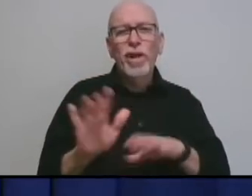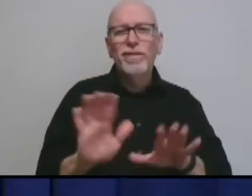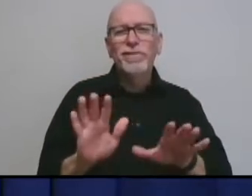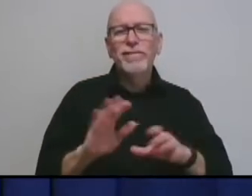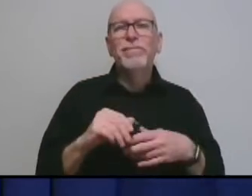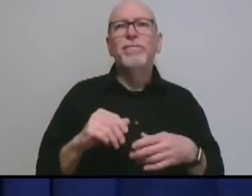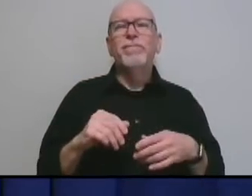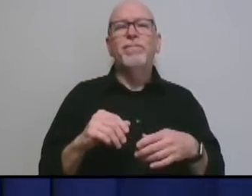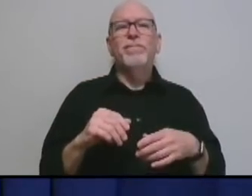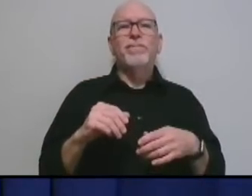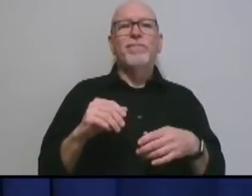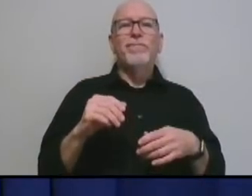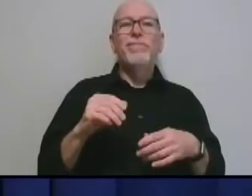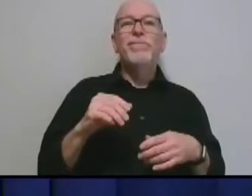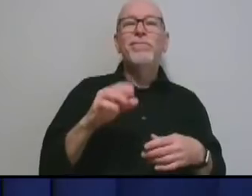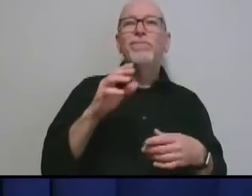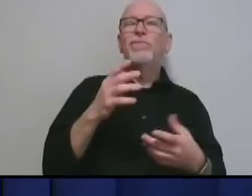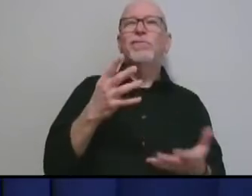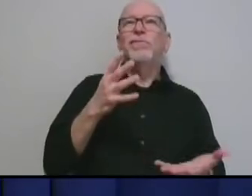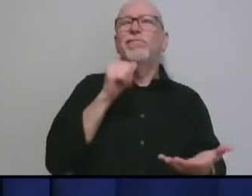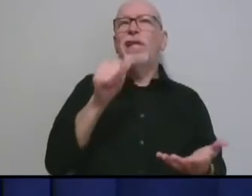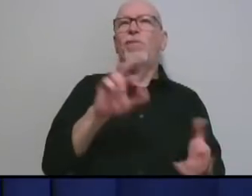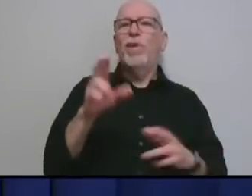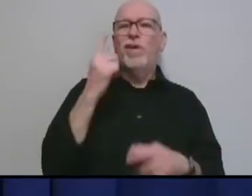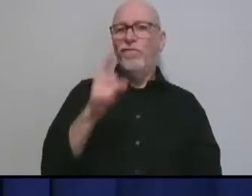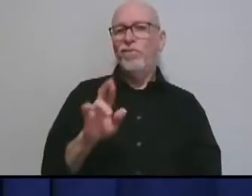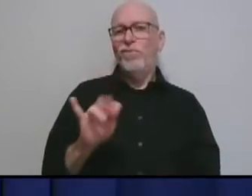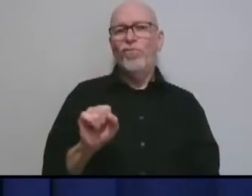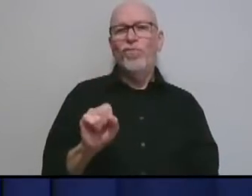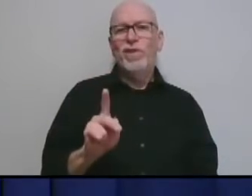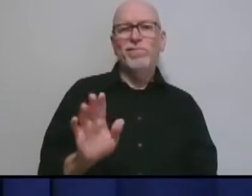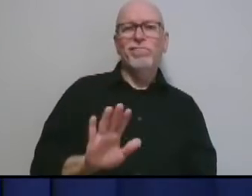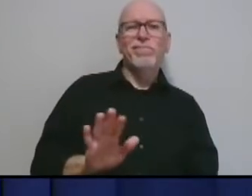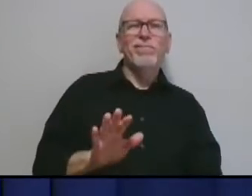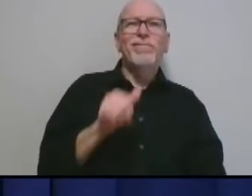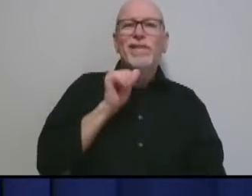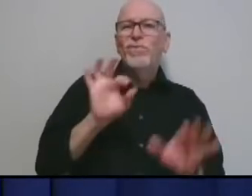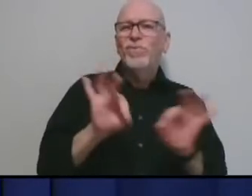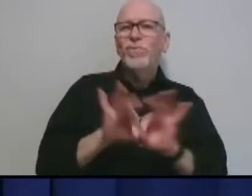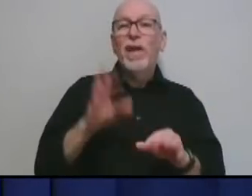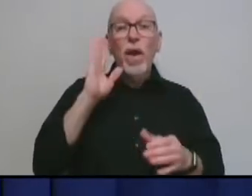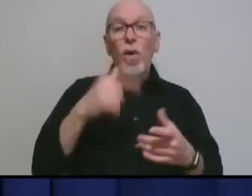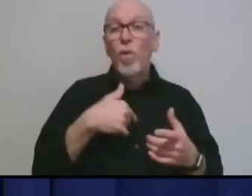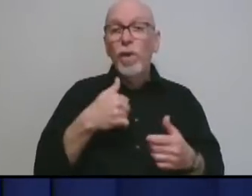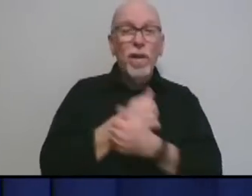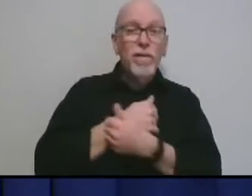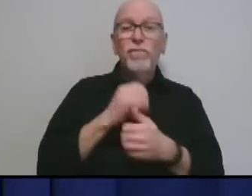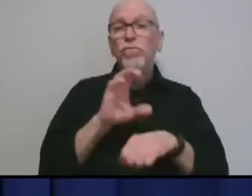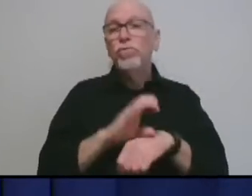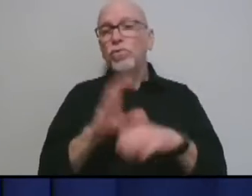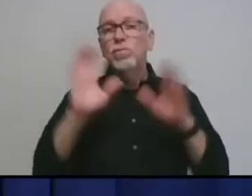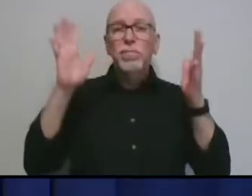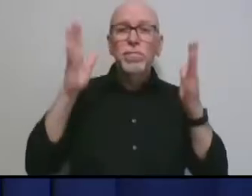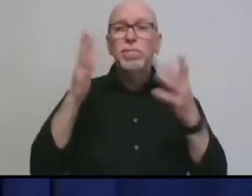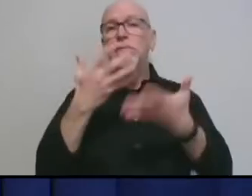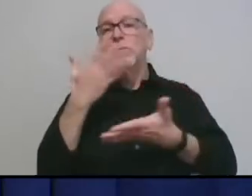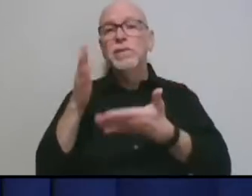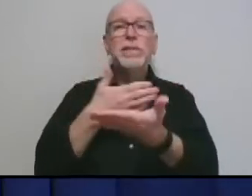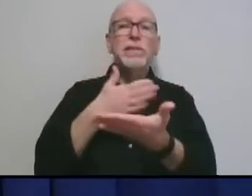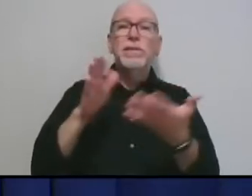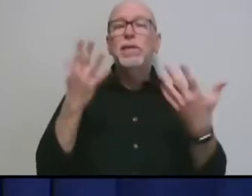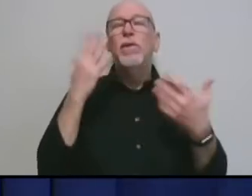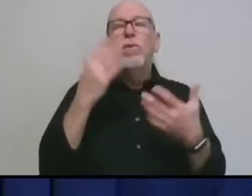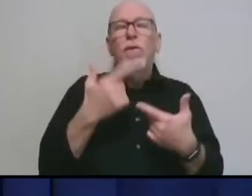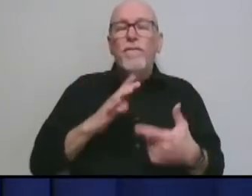and throw caution to the wind. I know it's a lot more fun to praise and sing and worship with your mask off, and I think we're